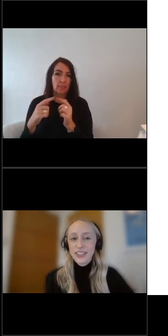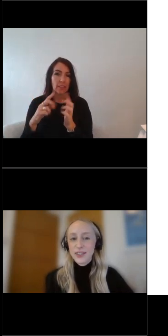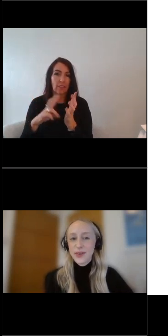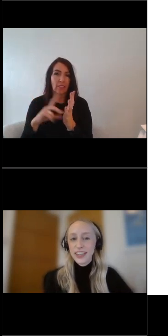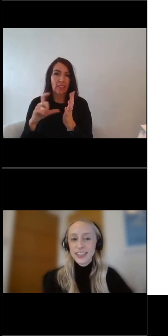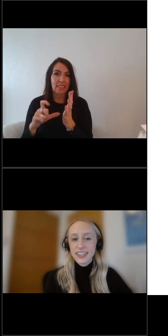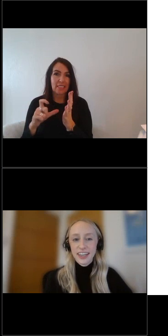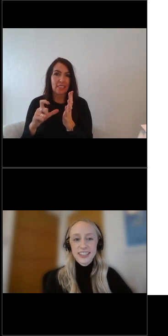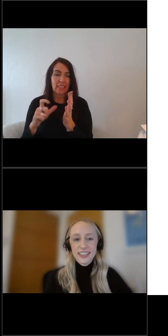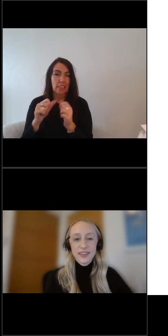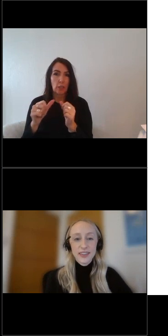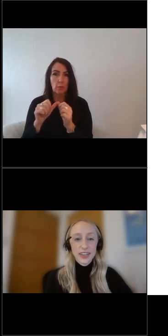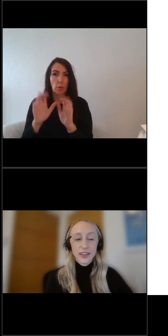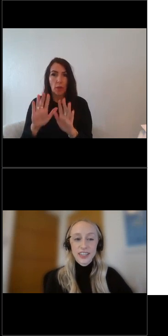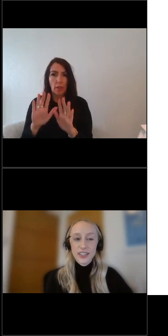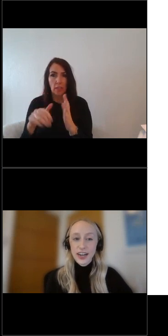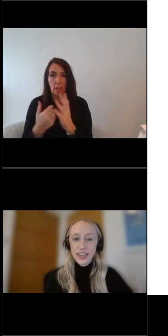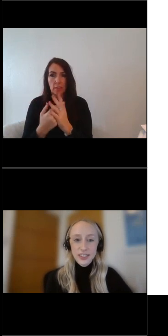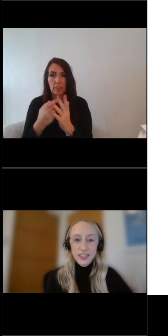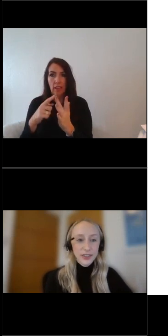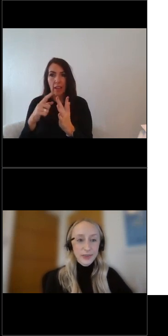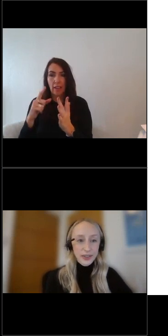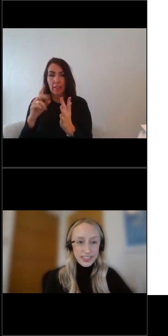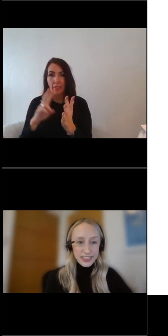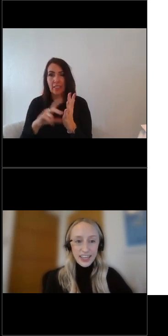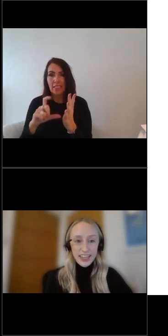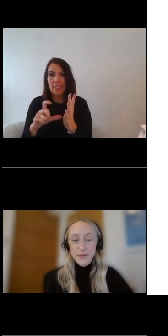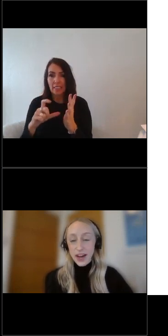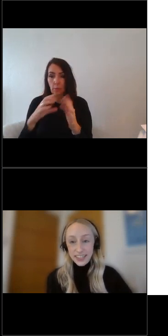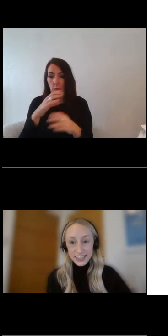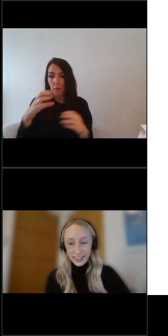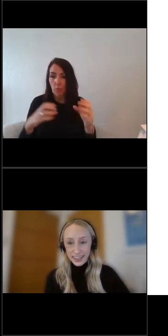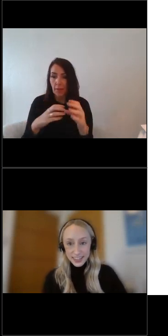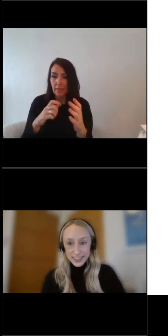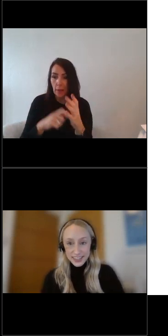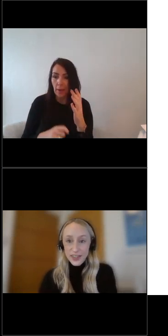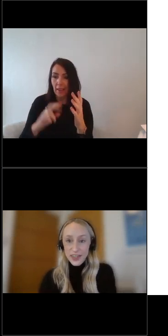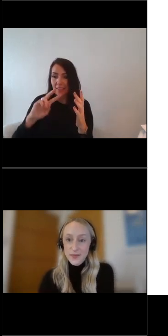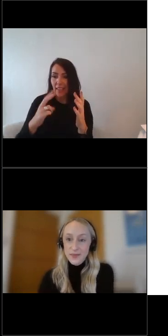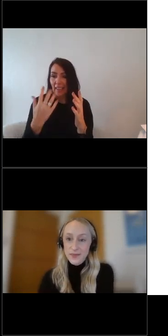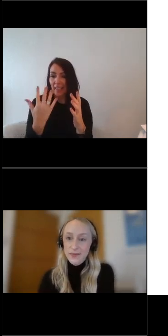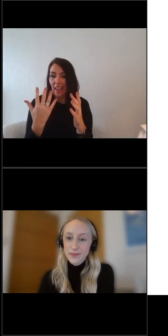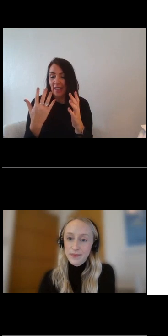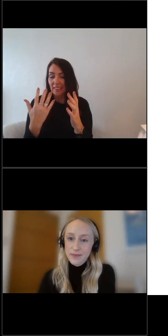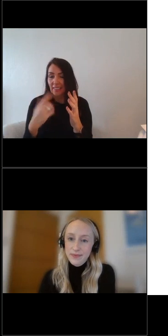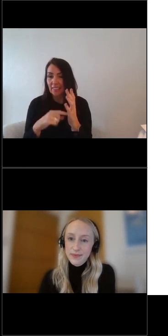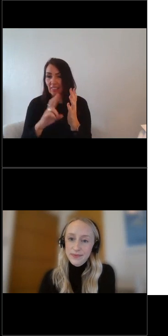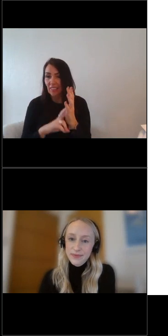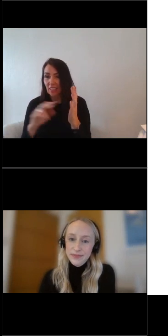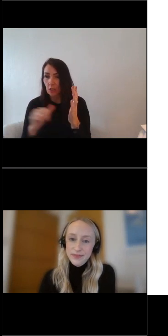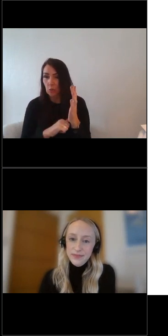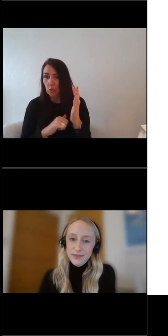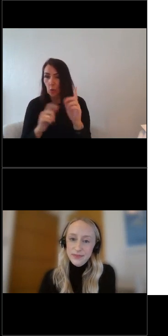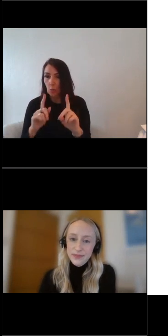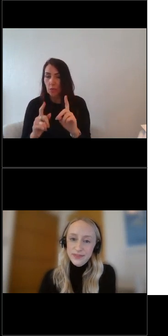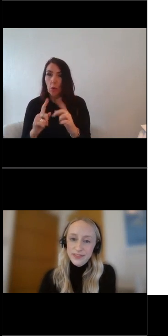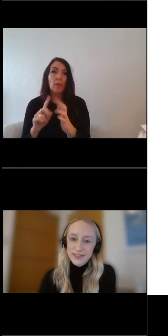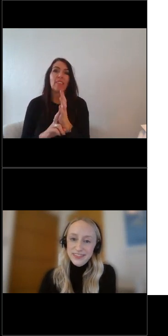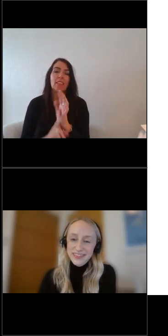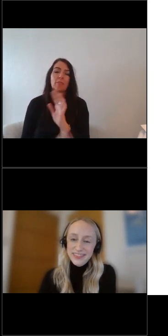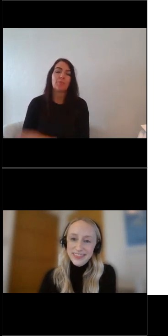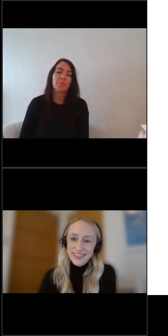it best to wait until an ICE vehicle is ready to be replaced and then buy a secondhand EV? This is a